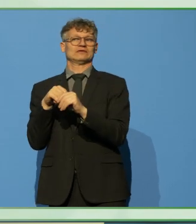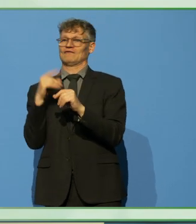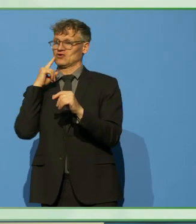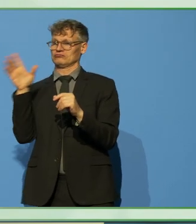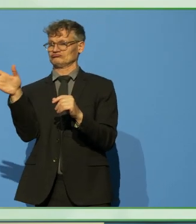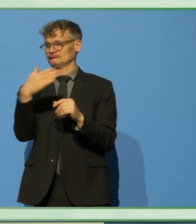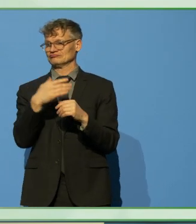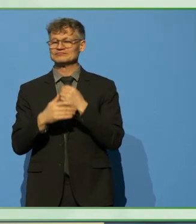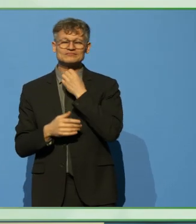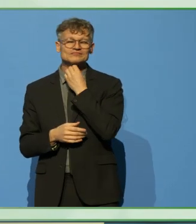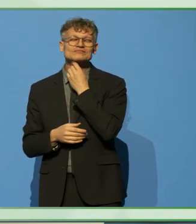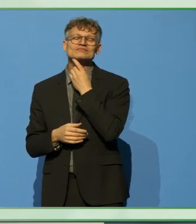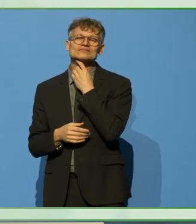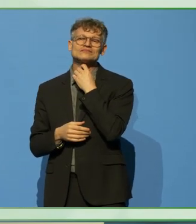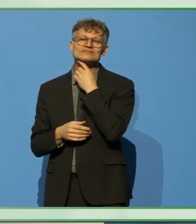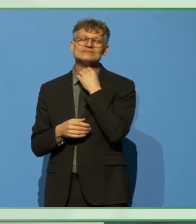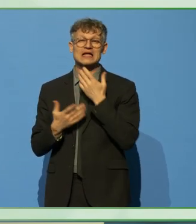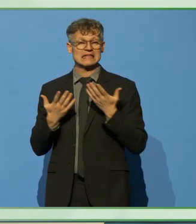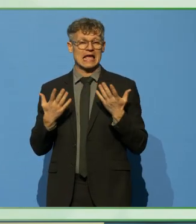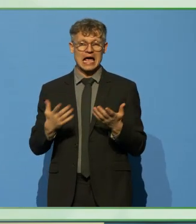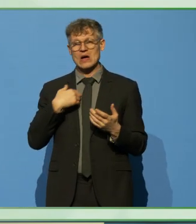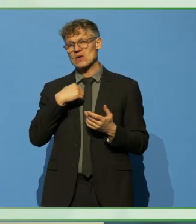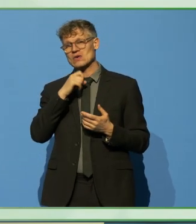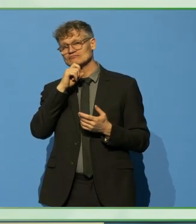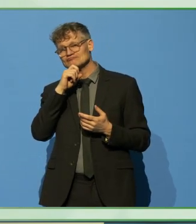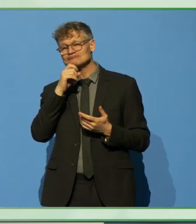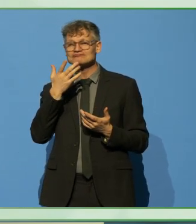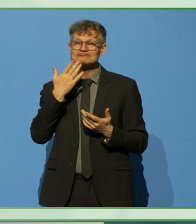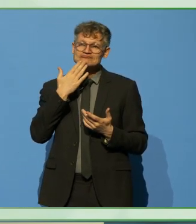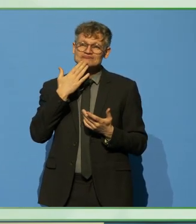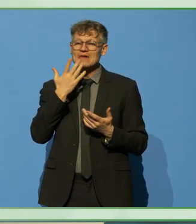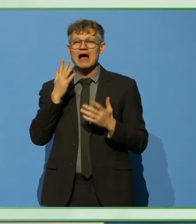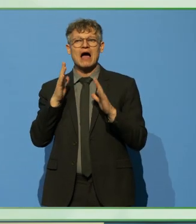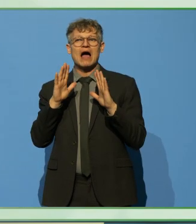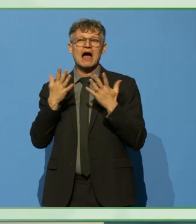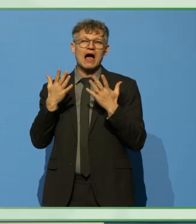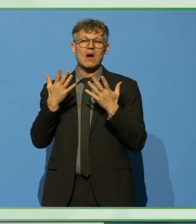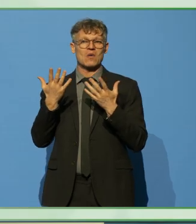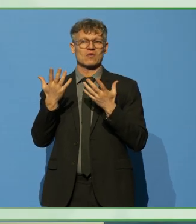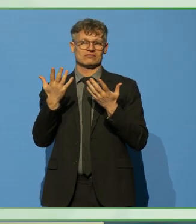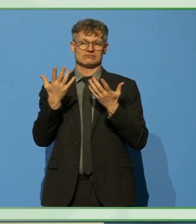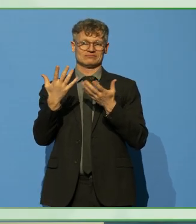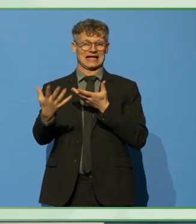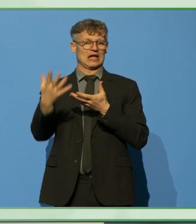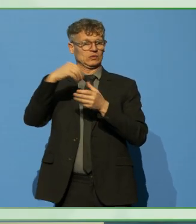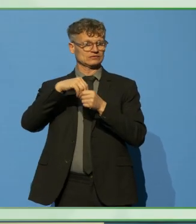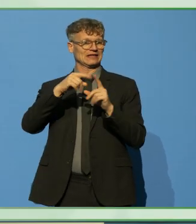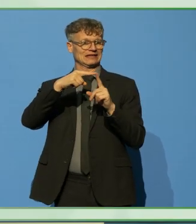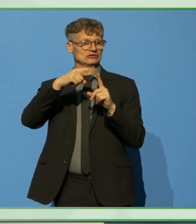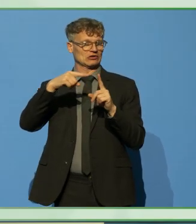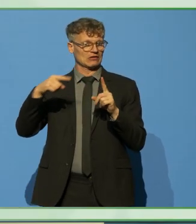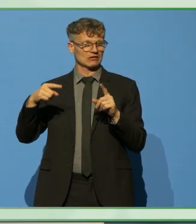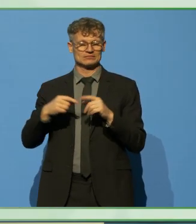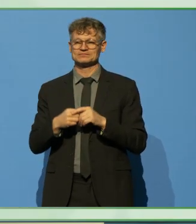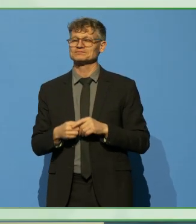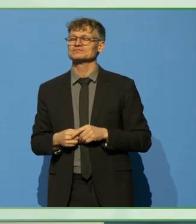the challenge we face today is how to create an inclusive digital euro. And in the working group